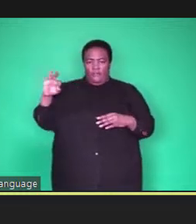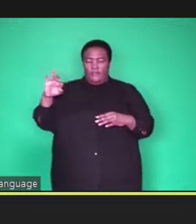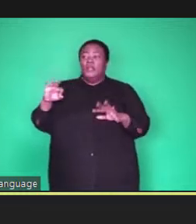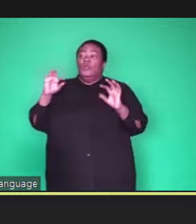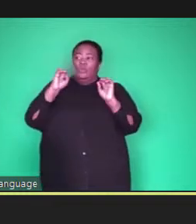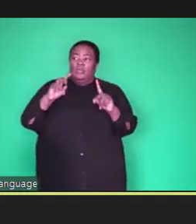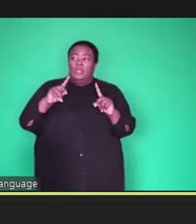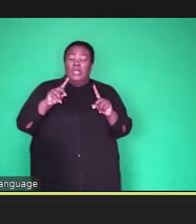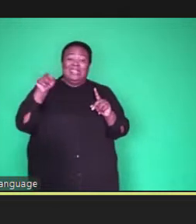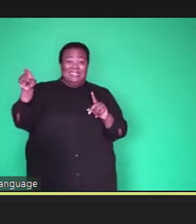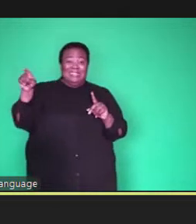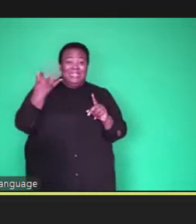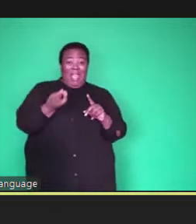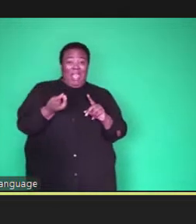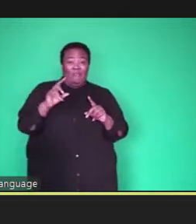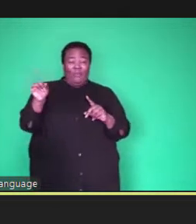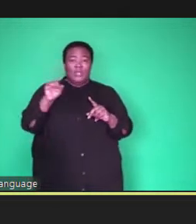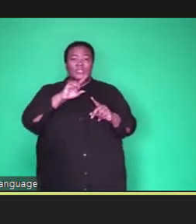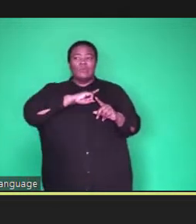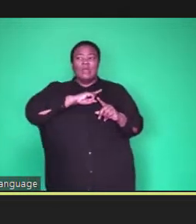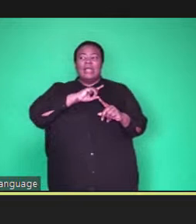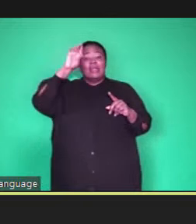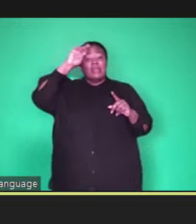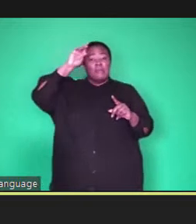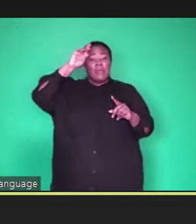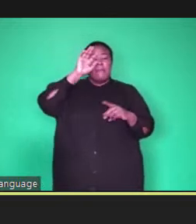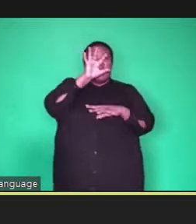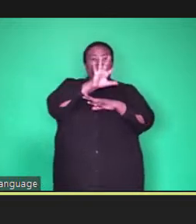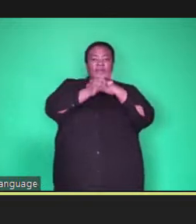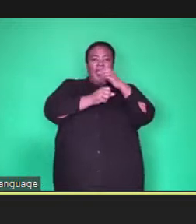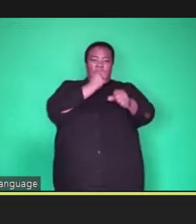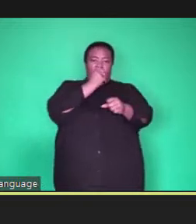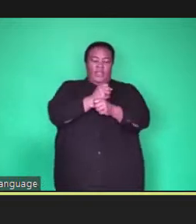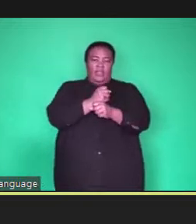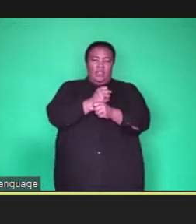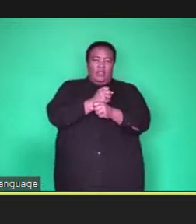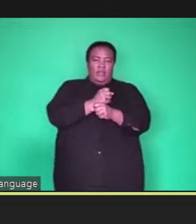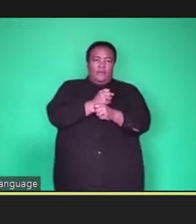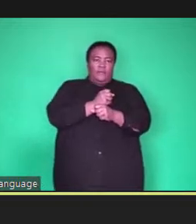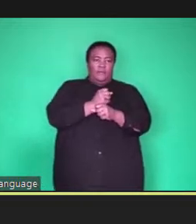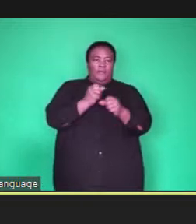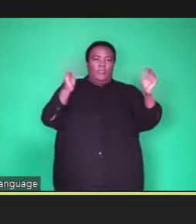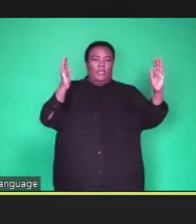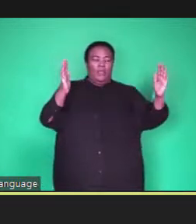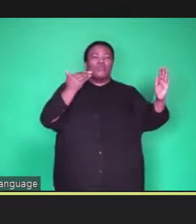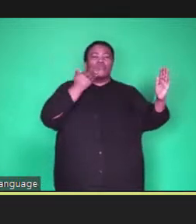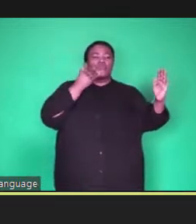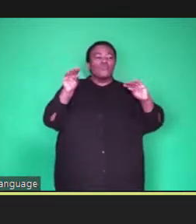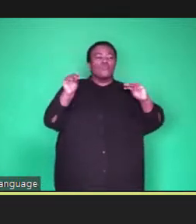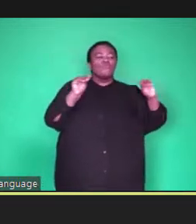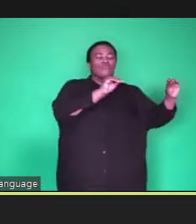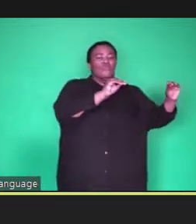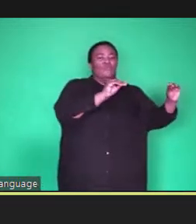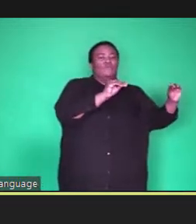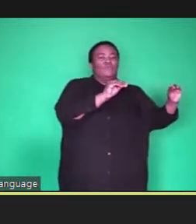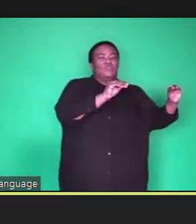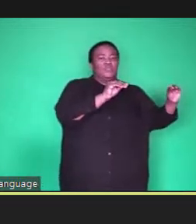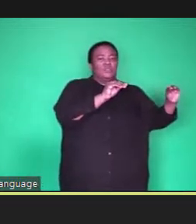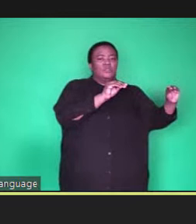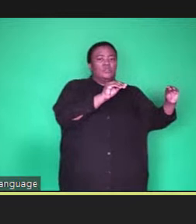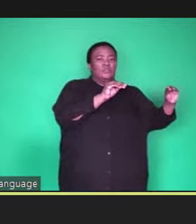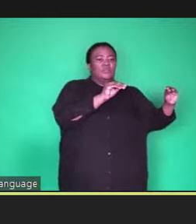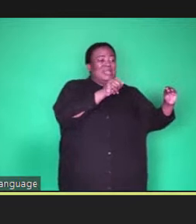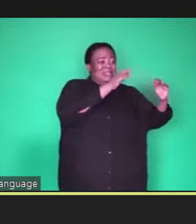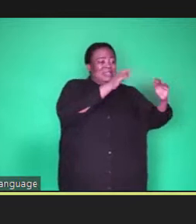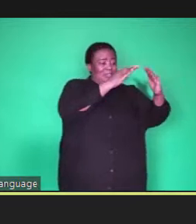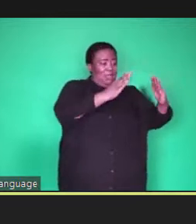here, remember, it's a 5-year window of who moved into the household that is there at the time of the census. So you are at